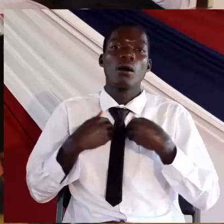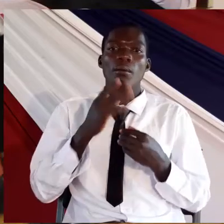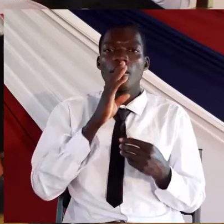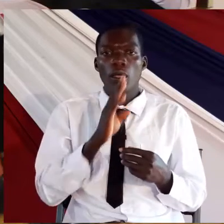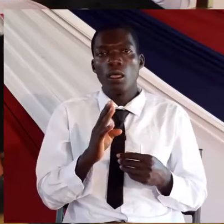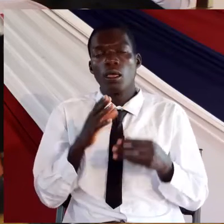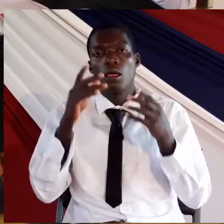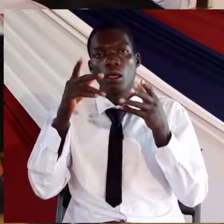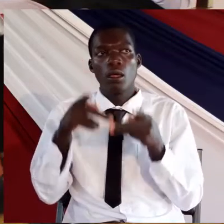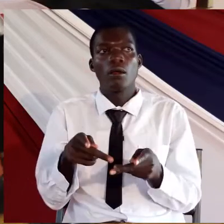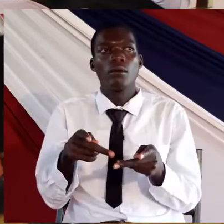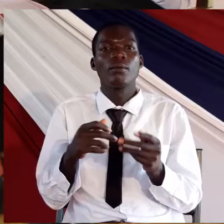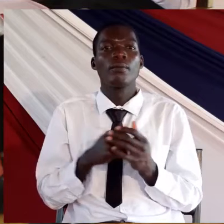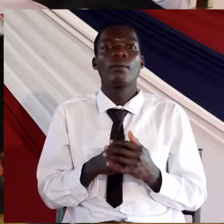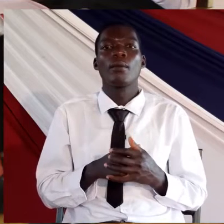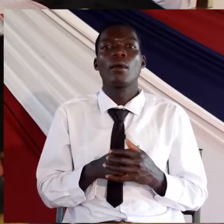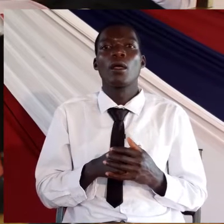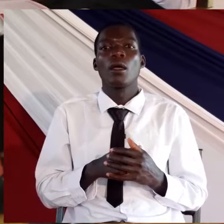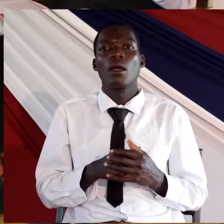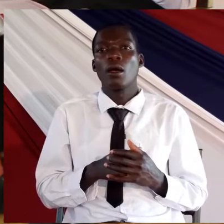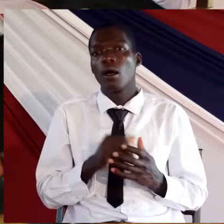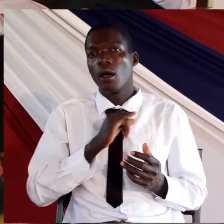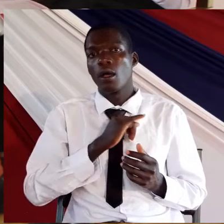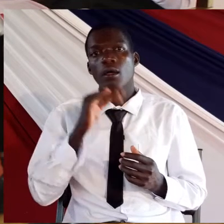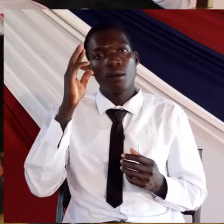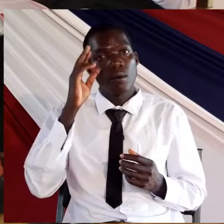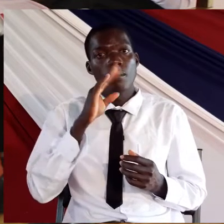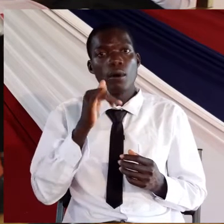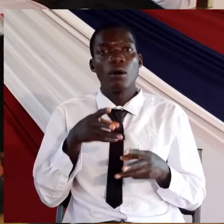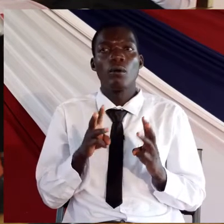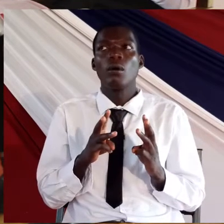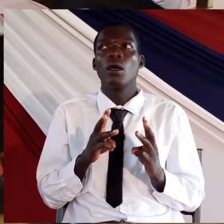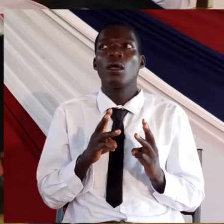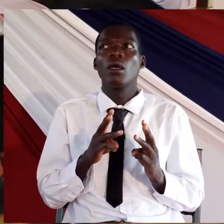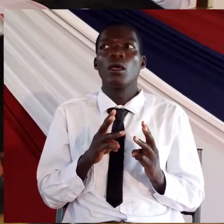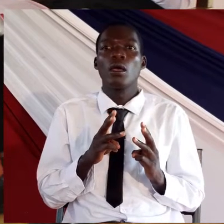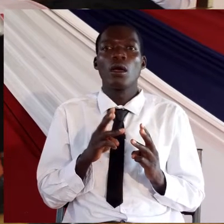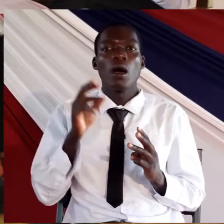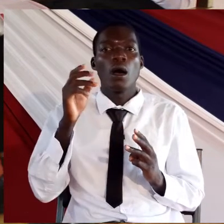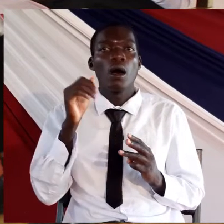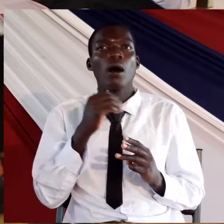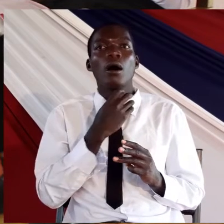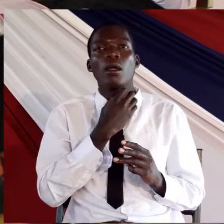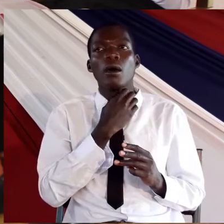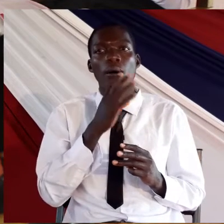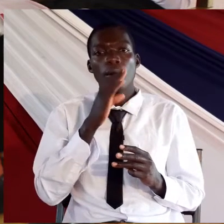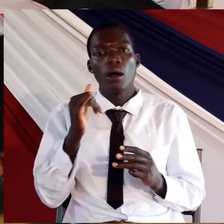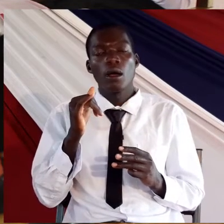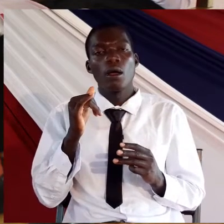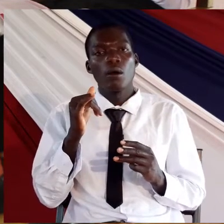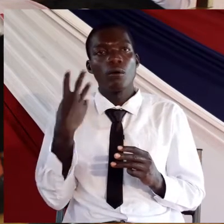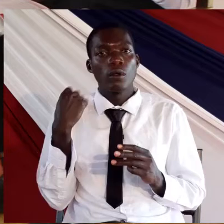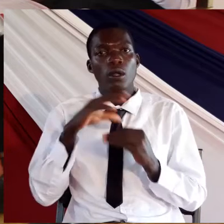in existence. Mm-hmm. Right. And mm-hmm. we remember, by the way, mm-hmm. Adam was created on day six.